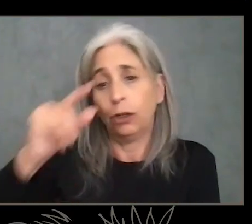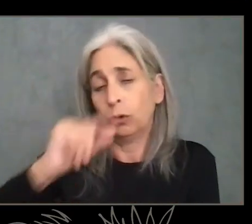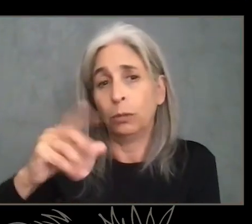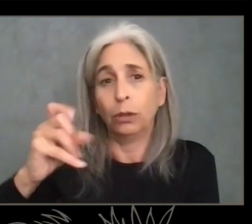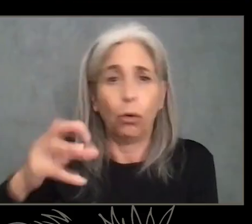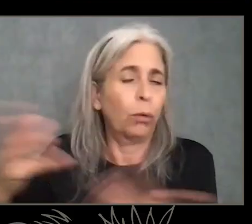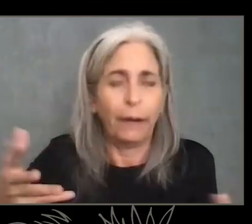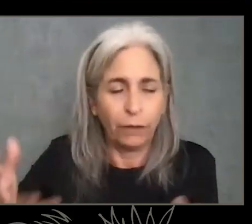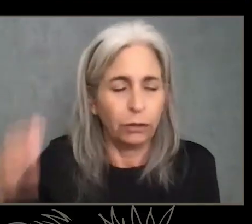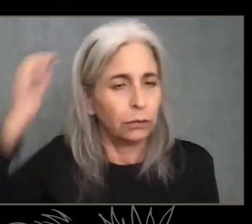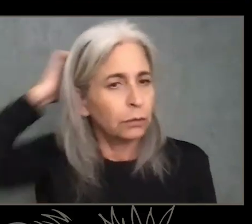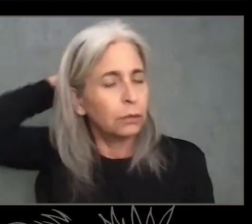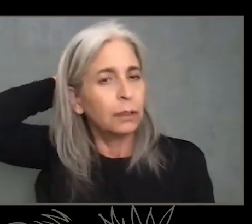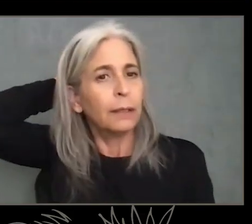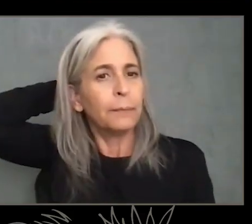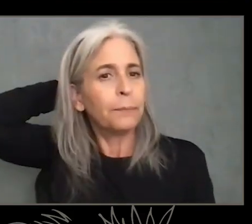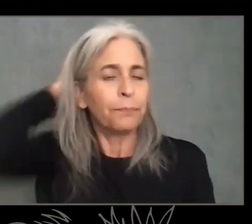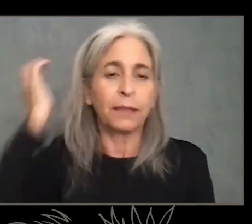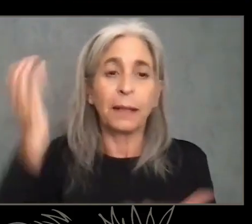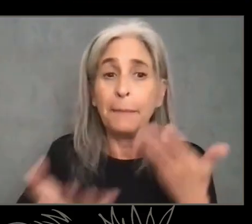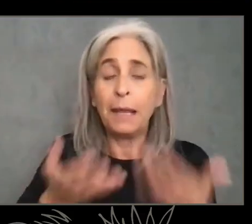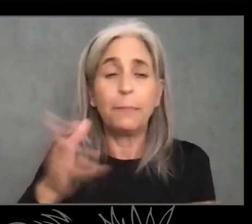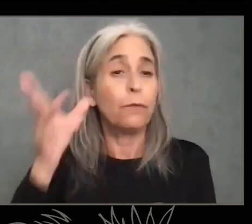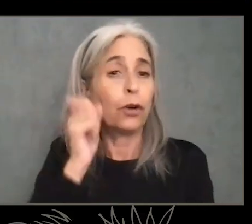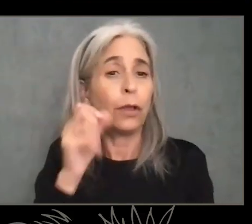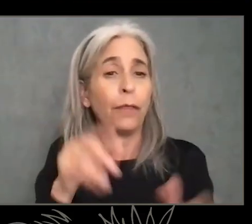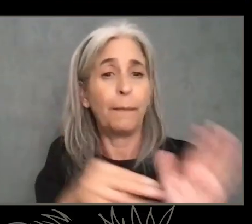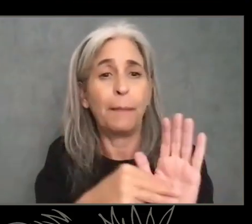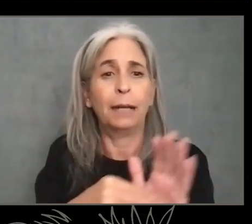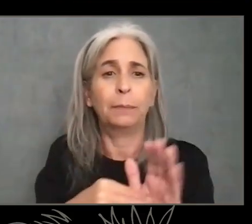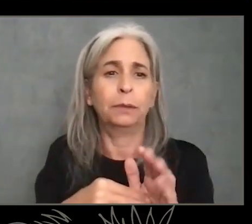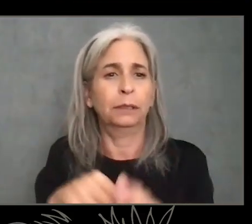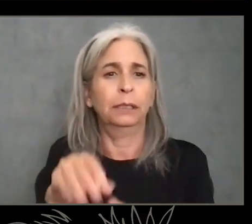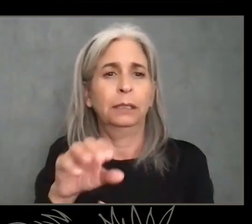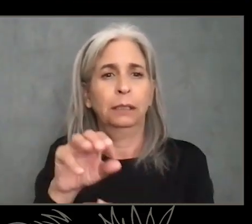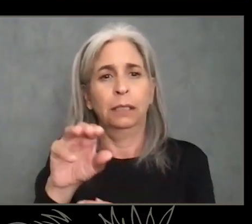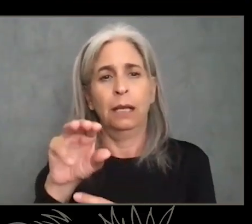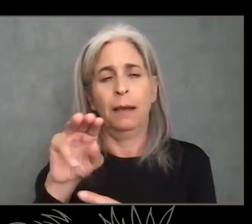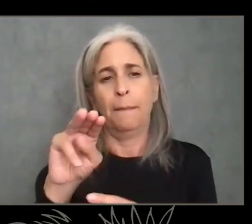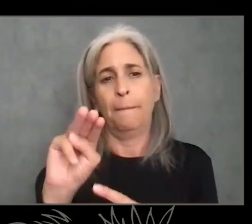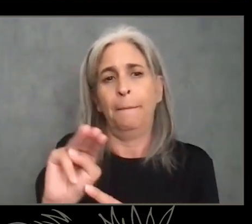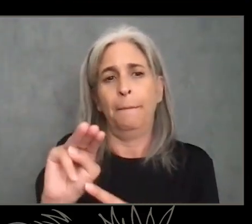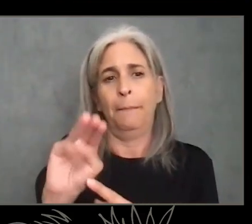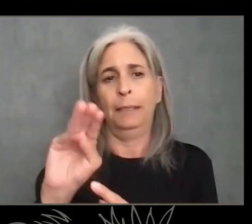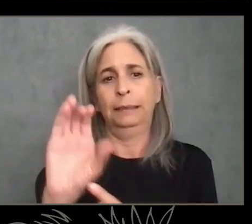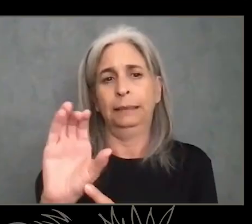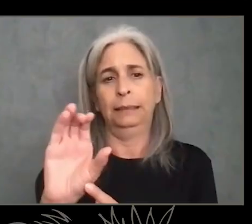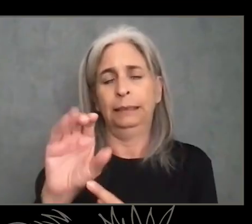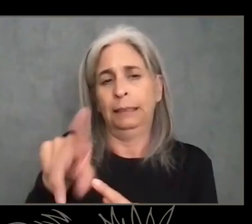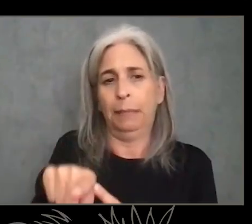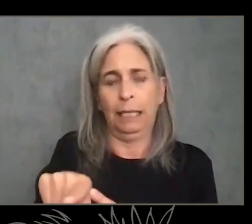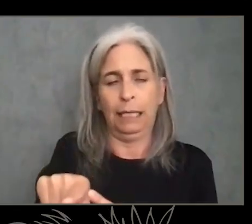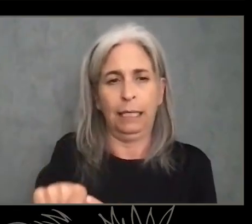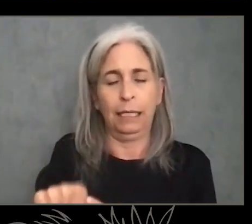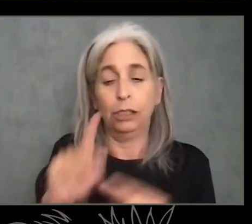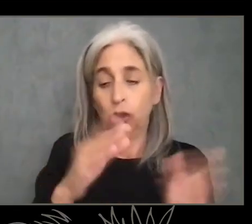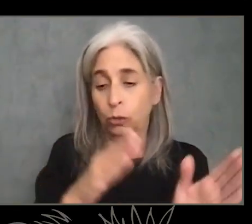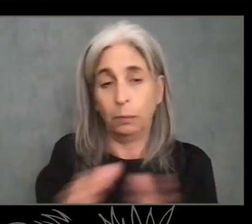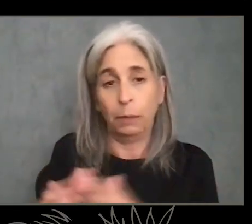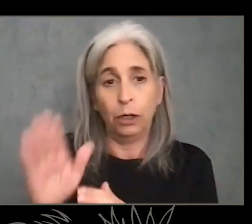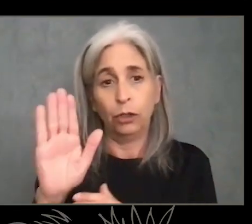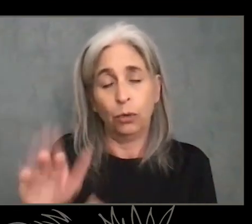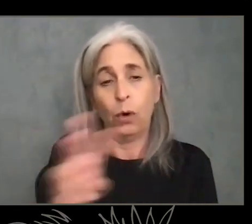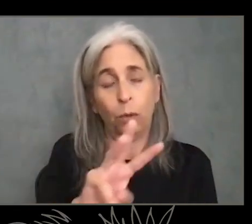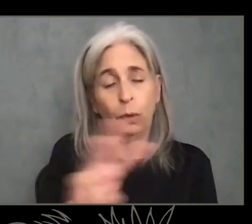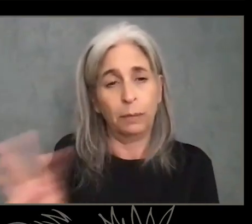Claude? And maybe you have heard of this model context protocol. So this is to prepare